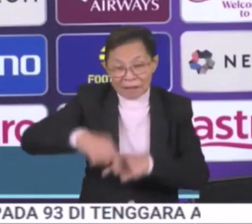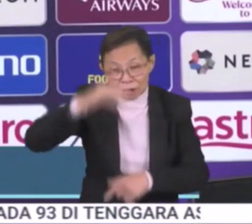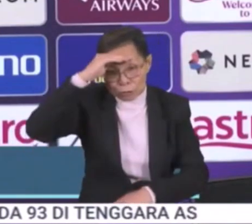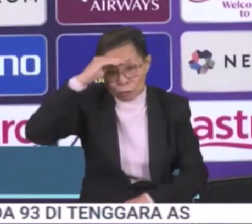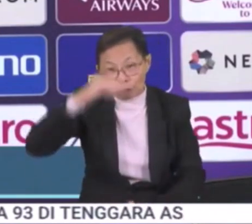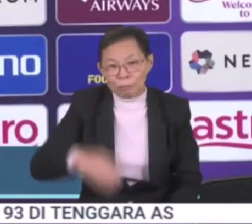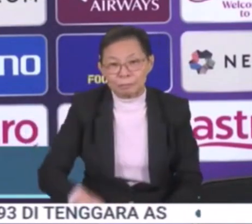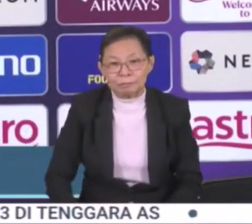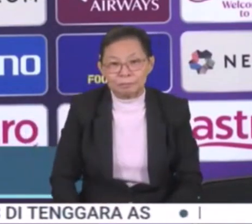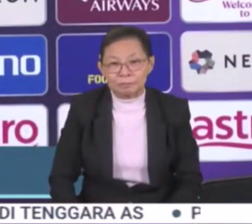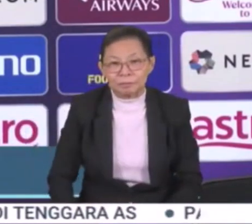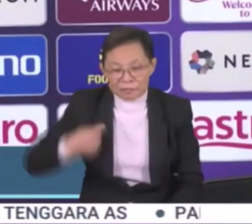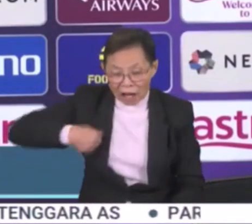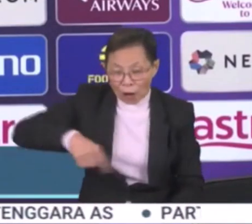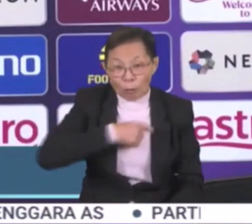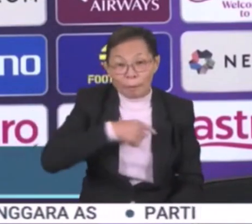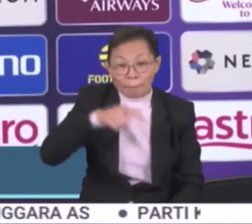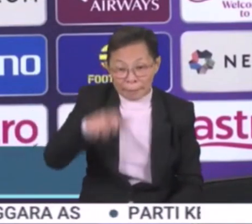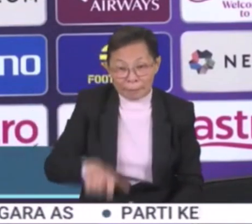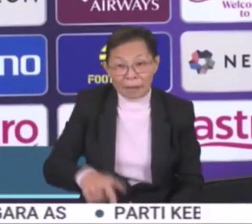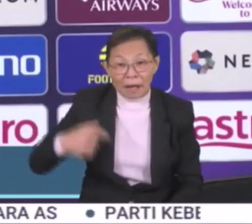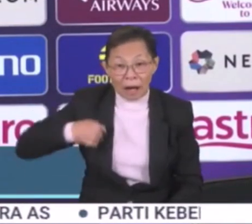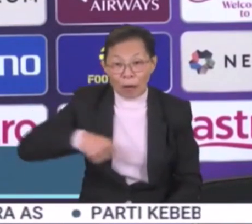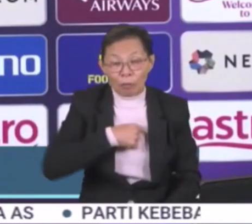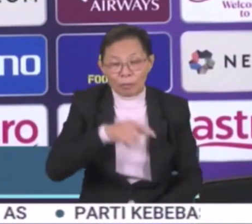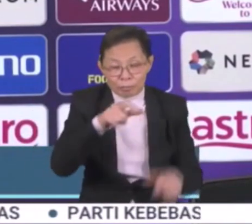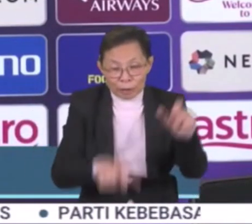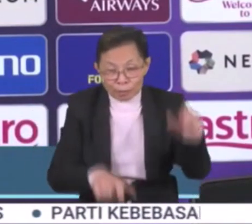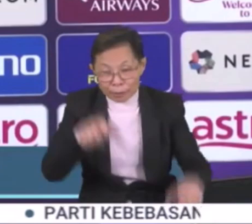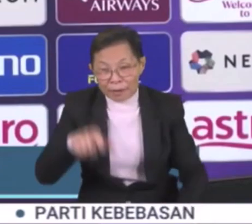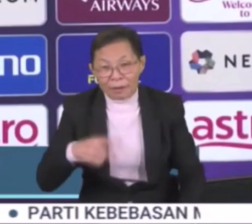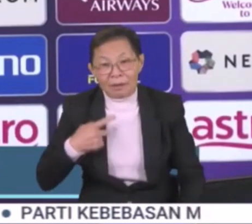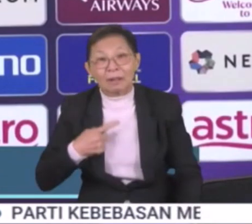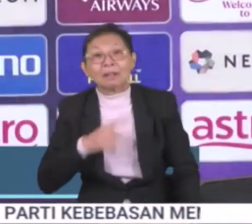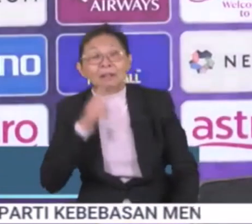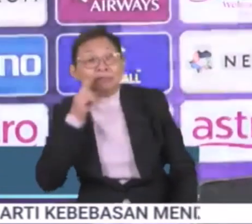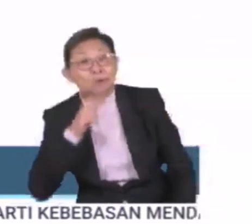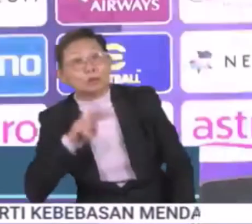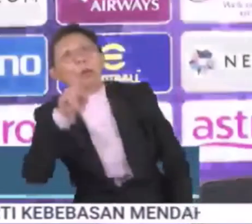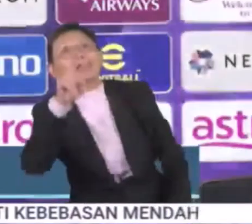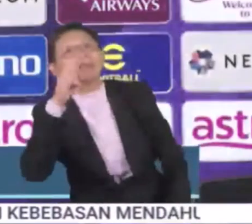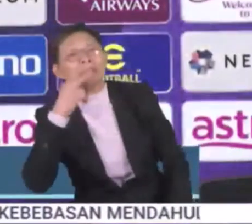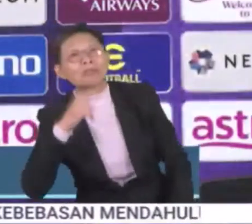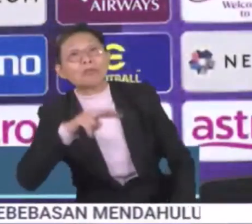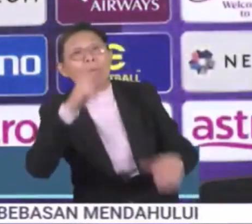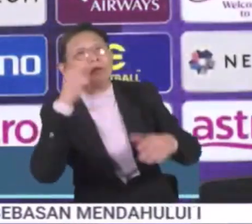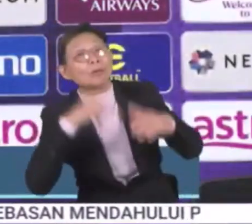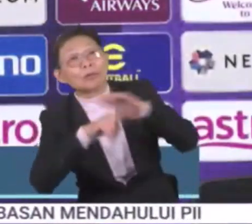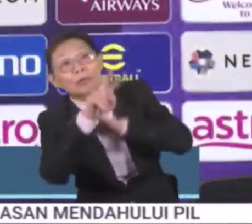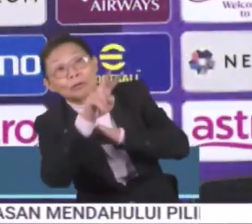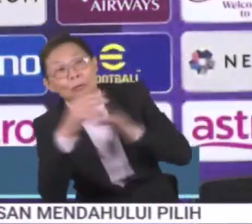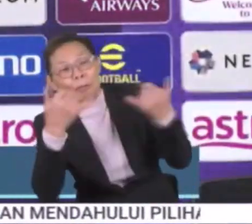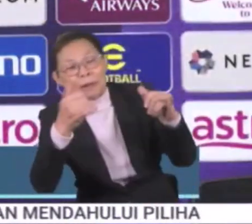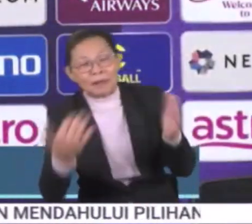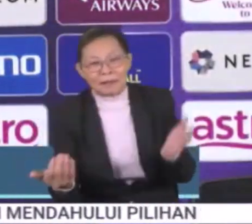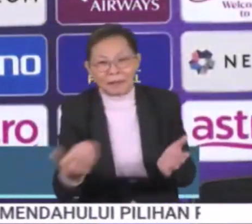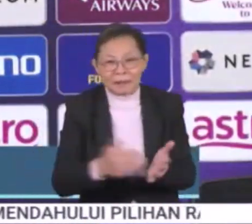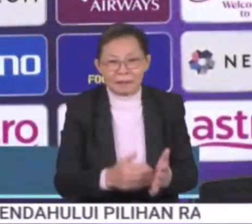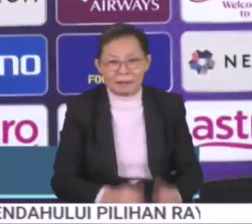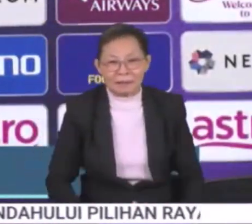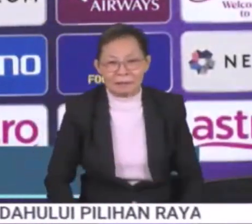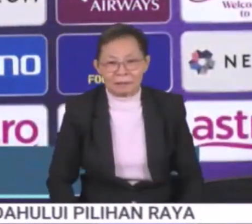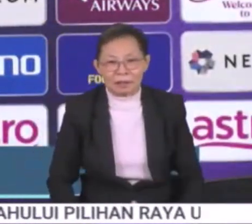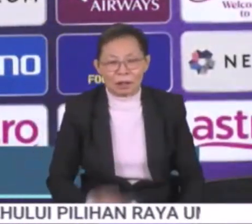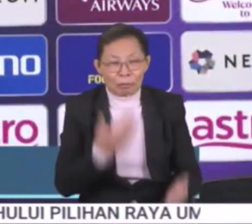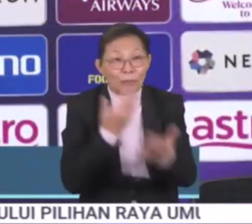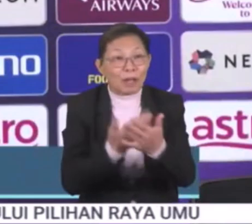our stadium with our people. So looking forward to play again. We will need to play a very